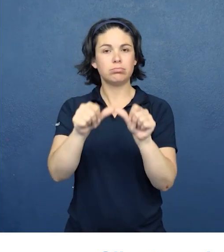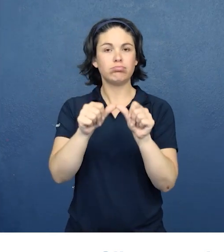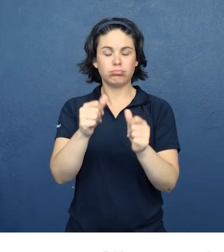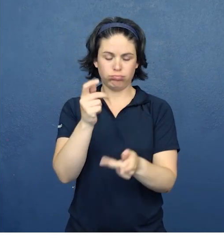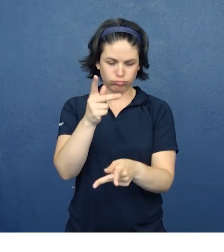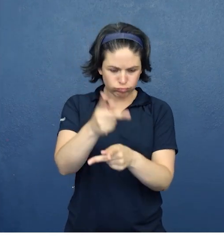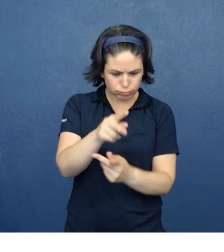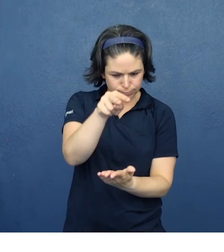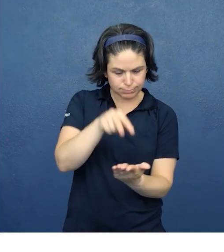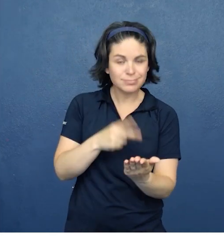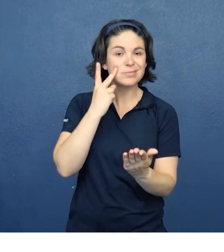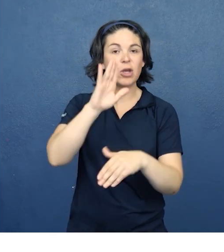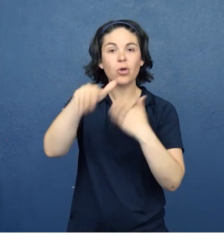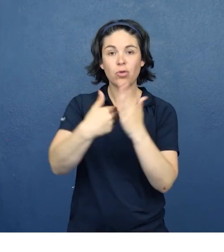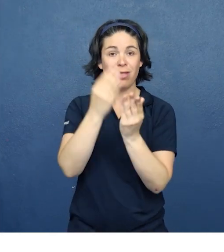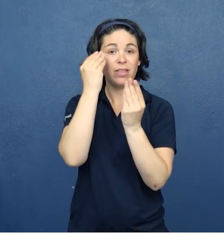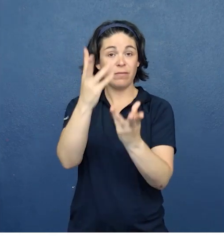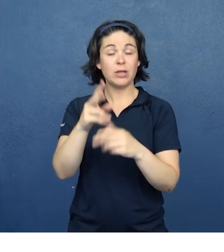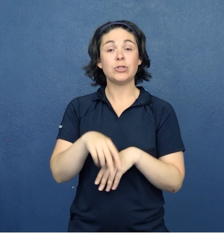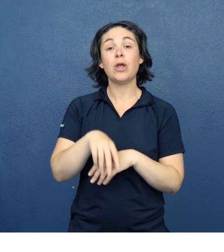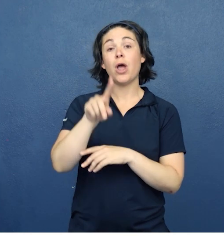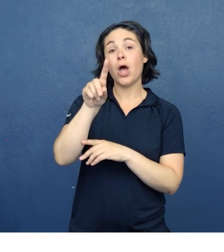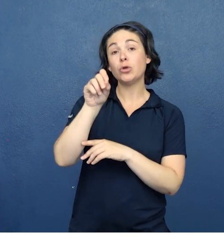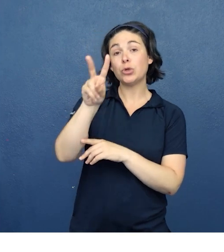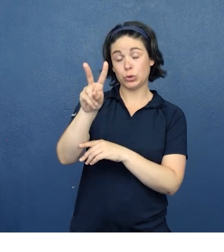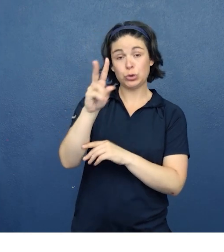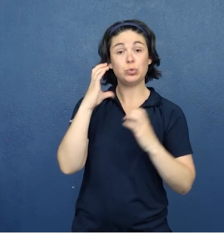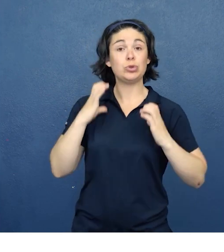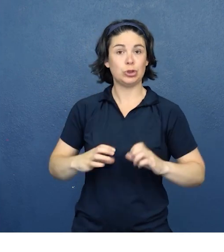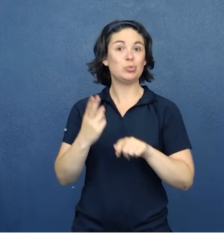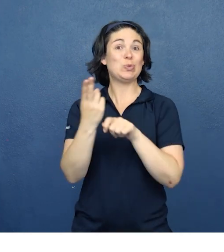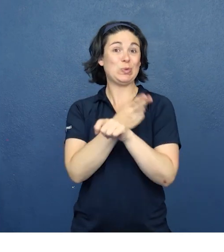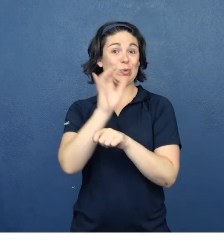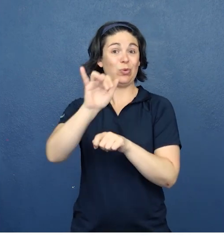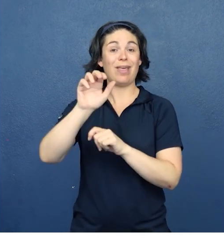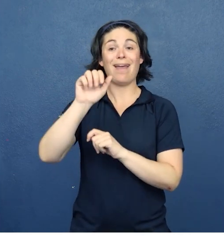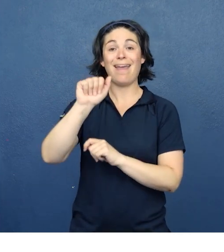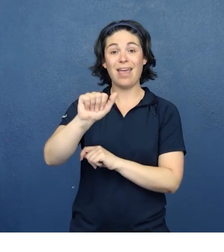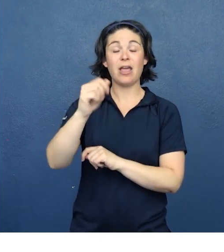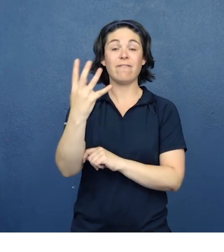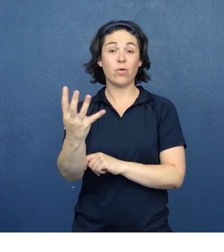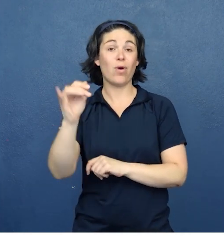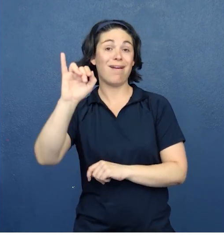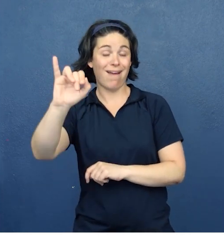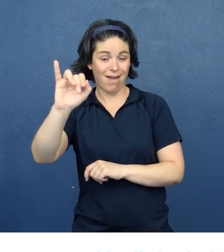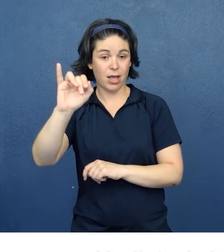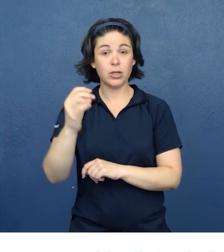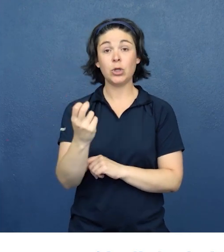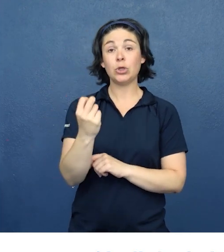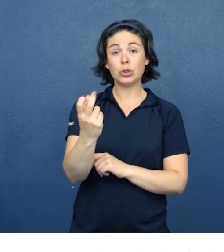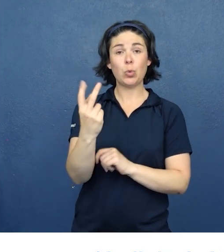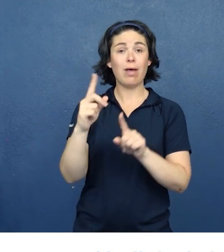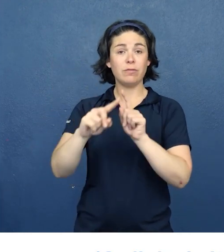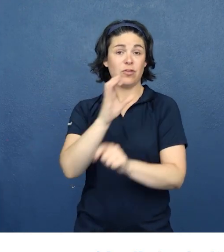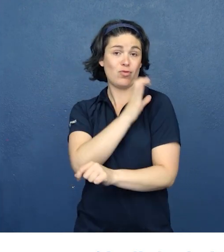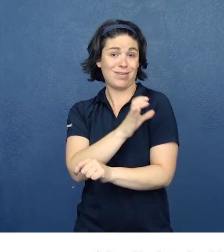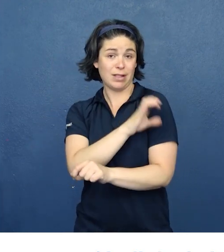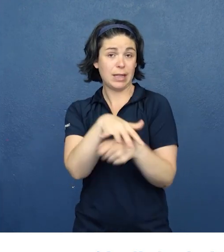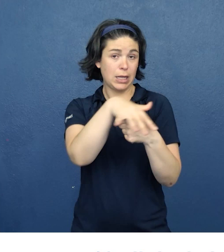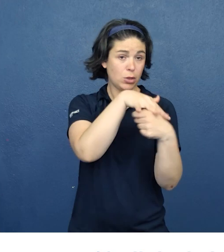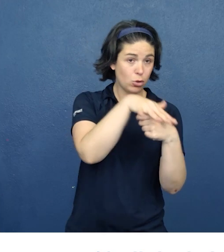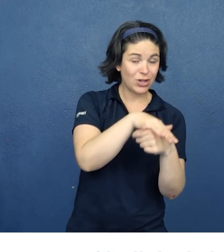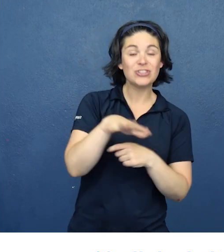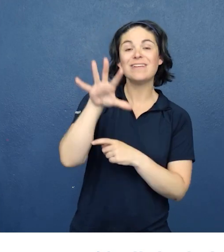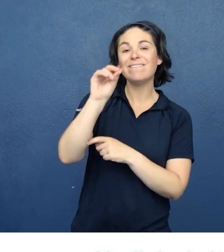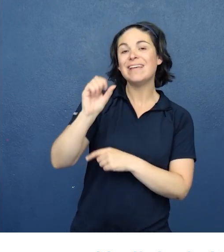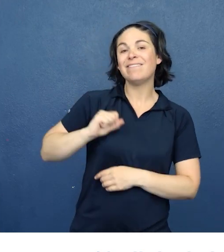information. 102 consumers participated in utilizing the A4I app. 12 clinic sites and